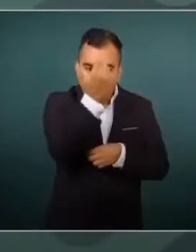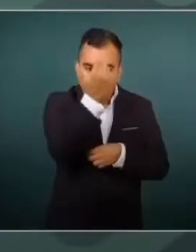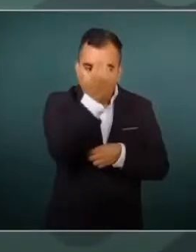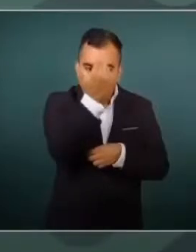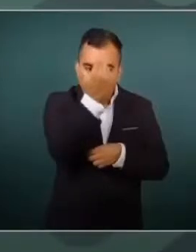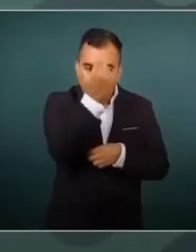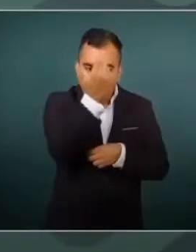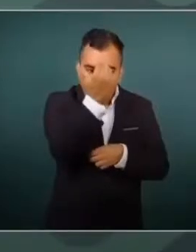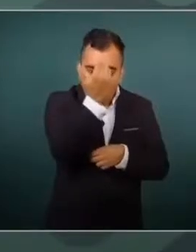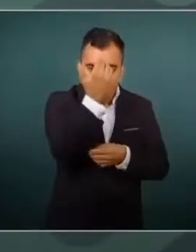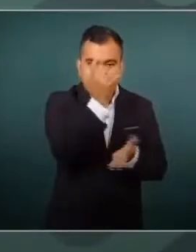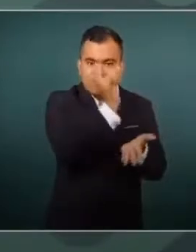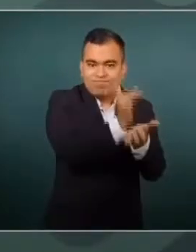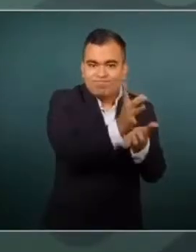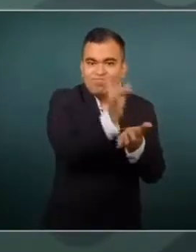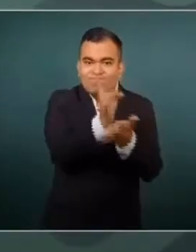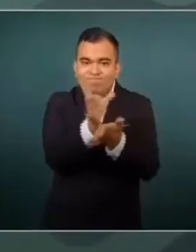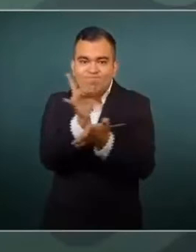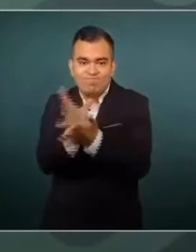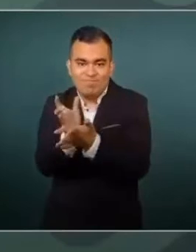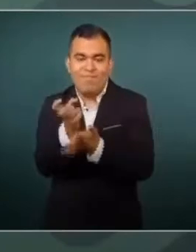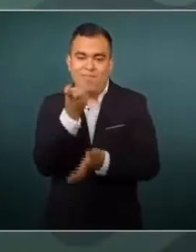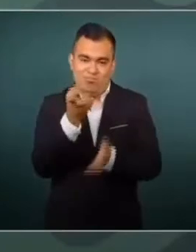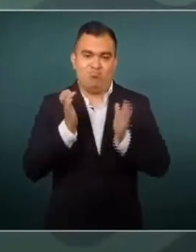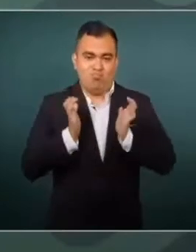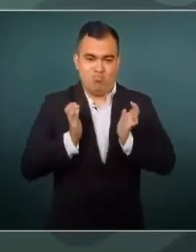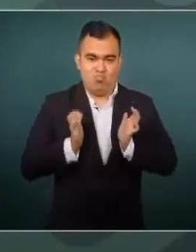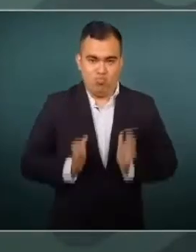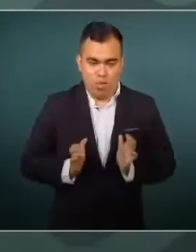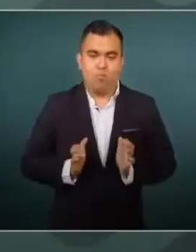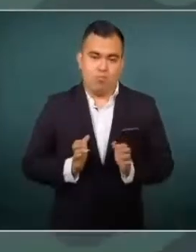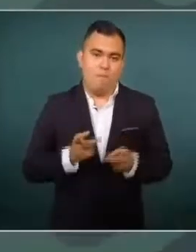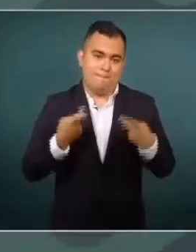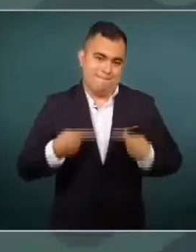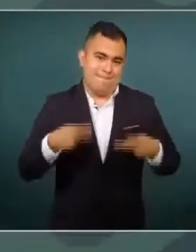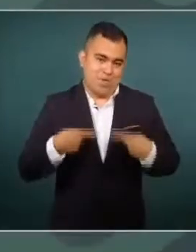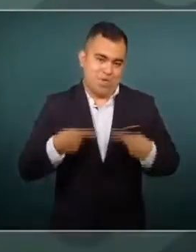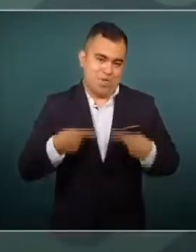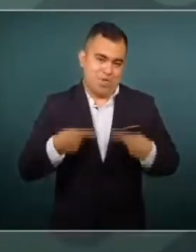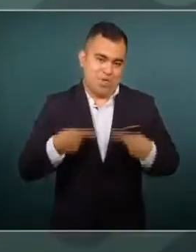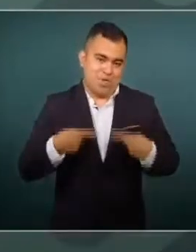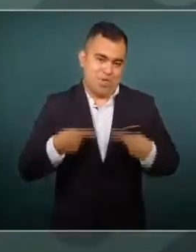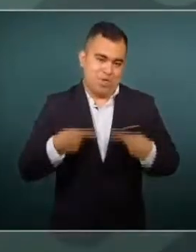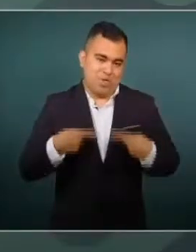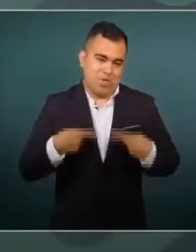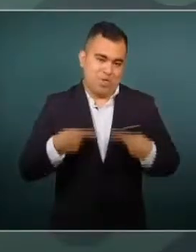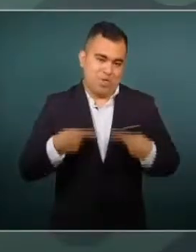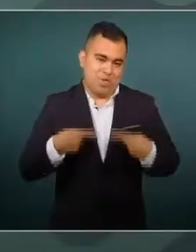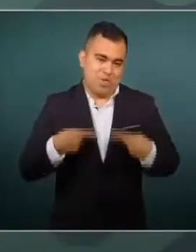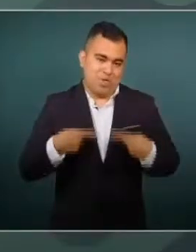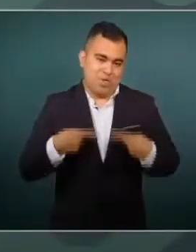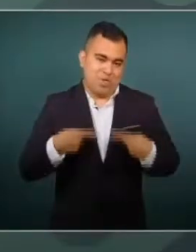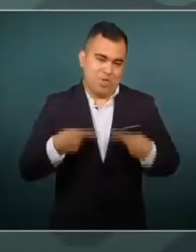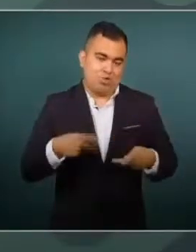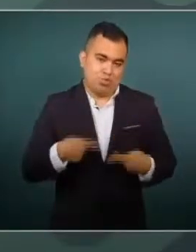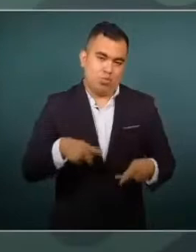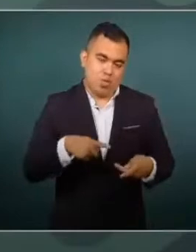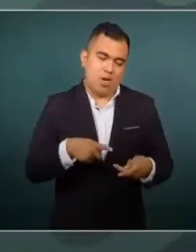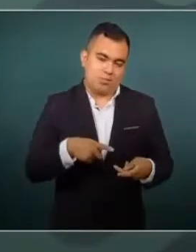the remains De personas desaparecidas of people that have